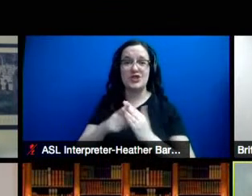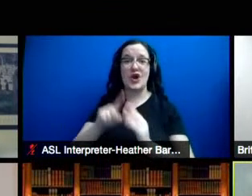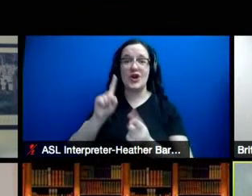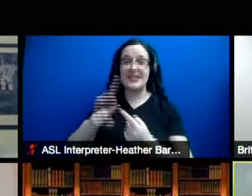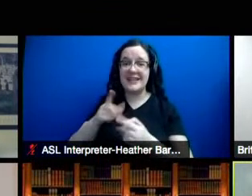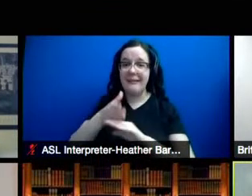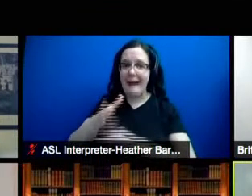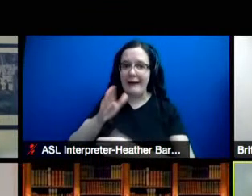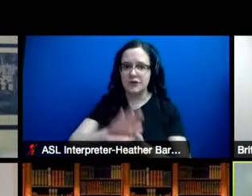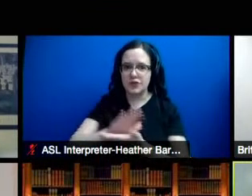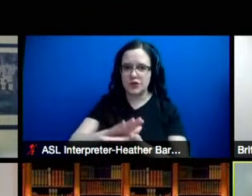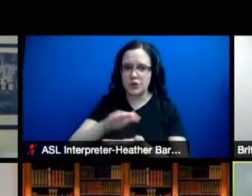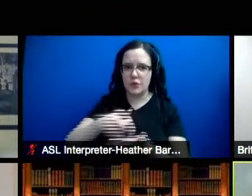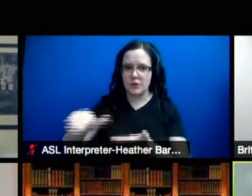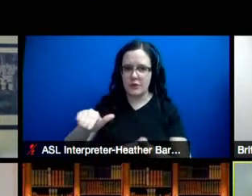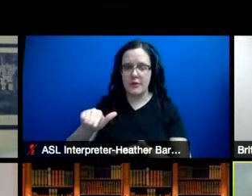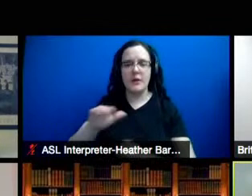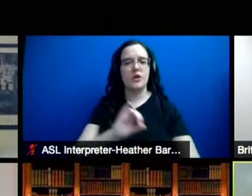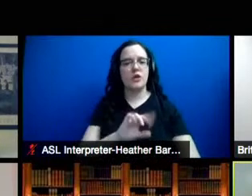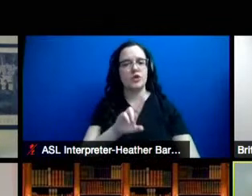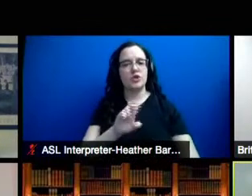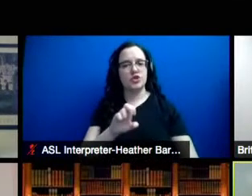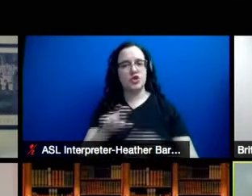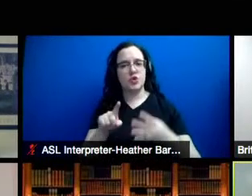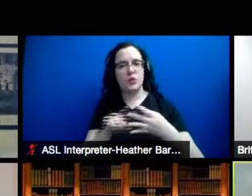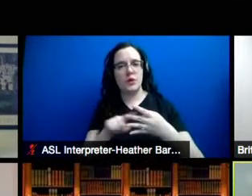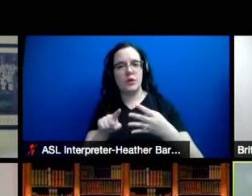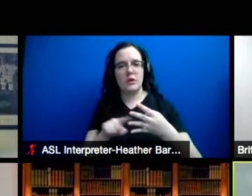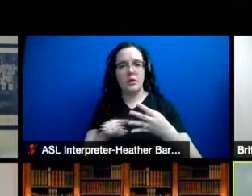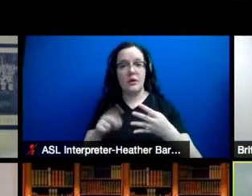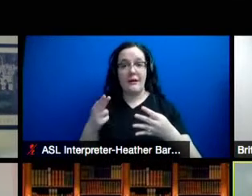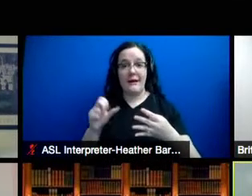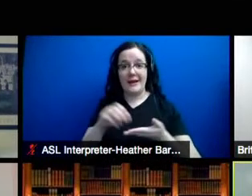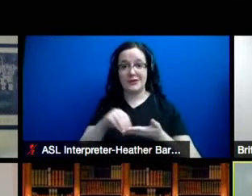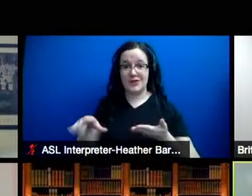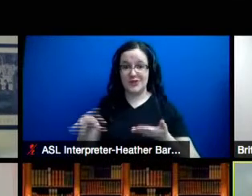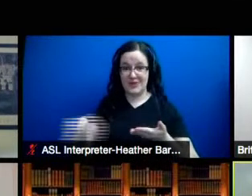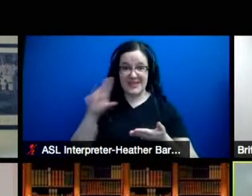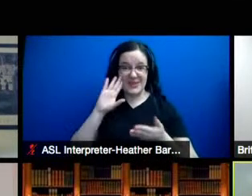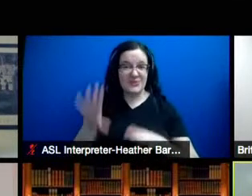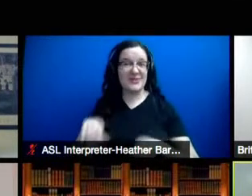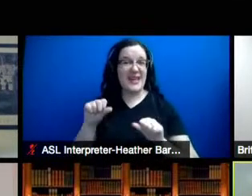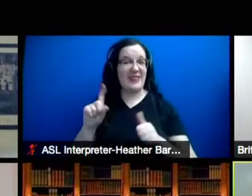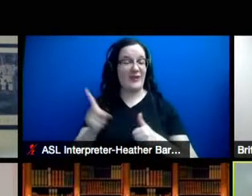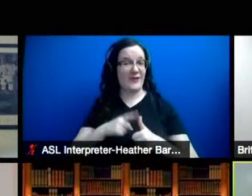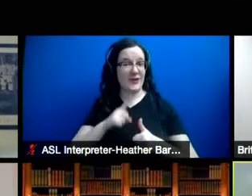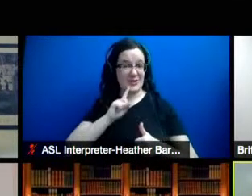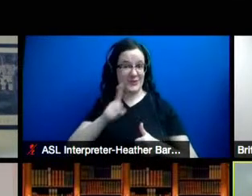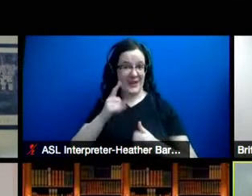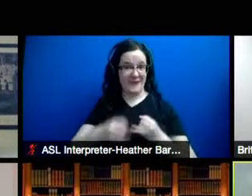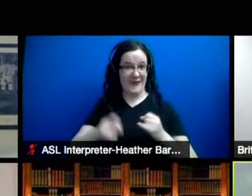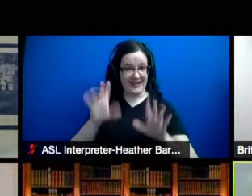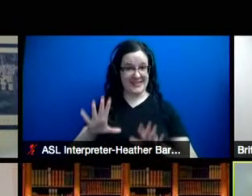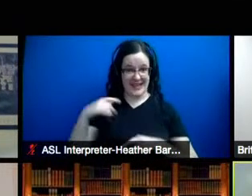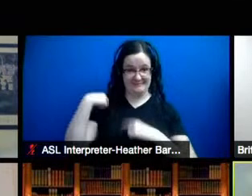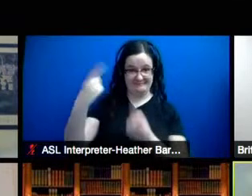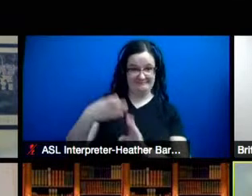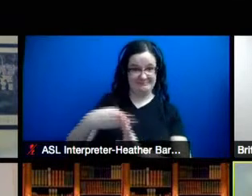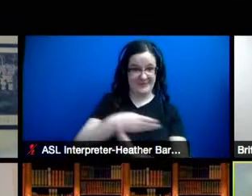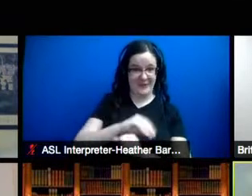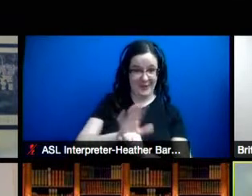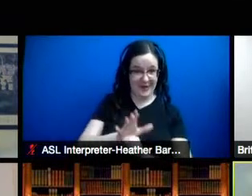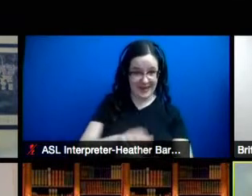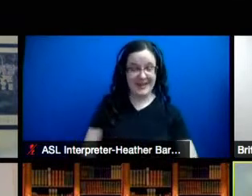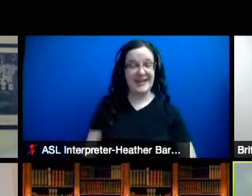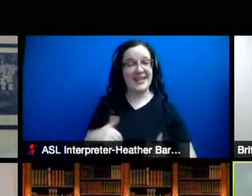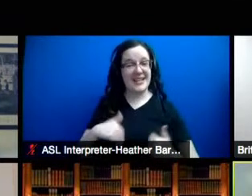the middle of June, high school students will be taking their first real final exams since before the pandemic. Younger kids will be struggling to